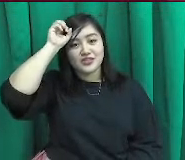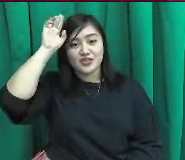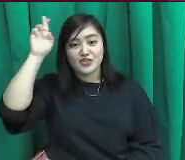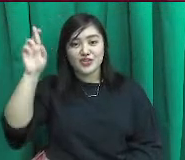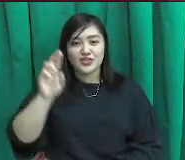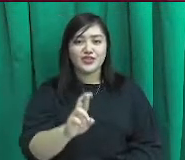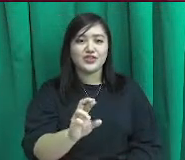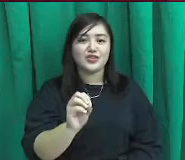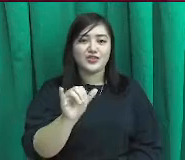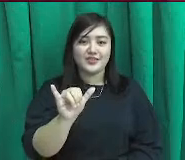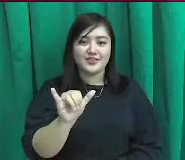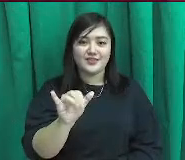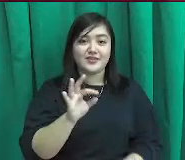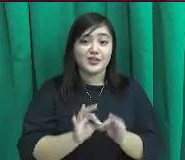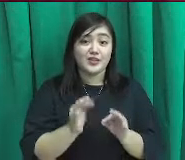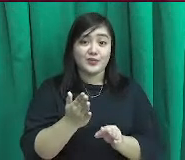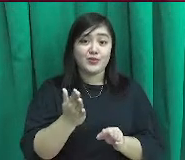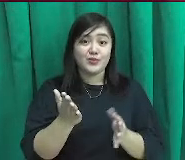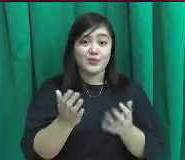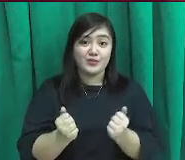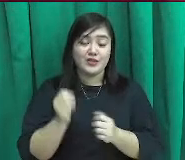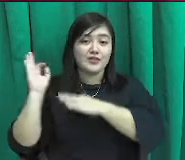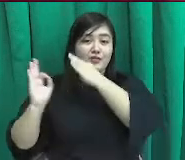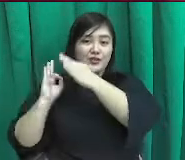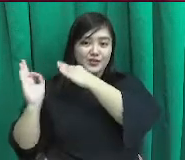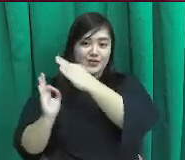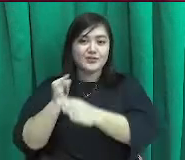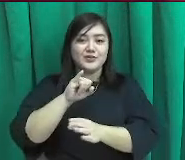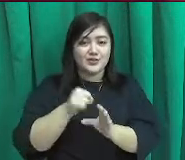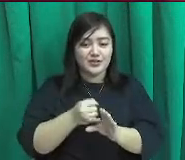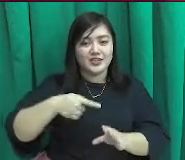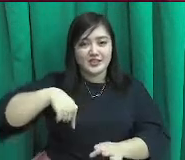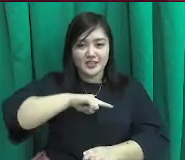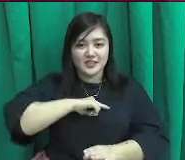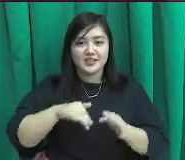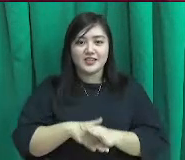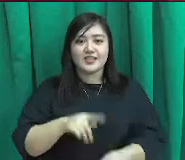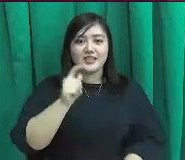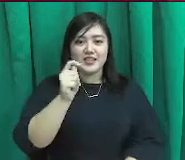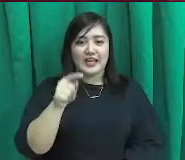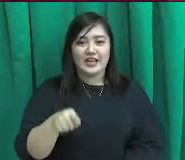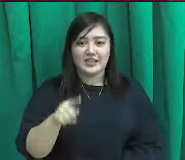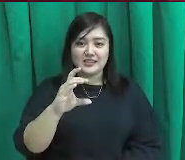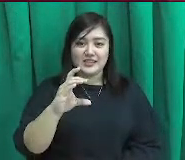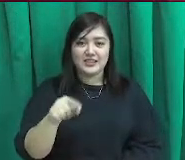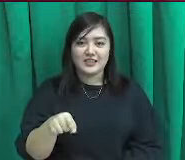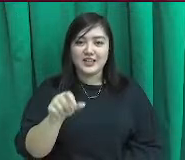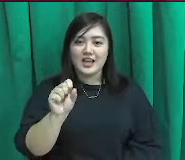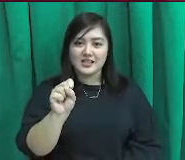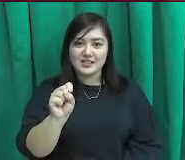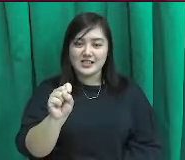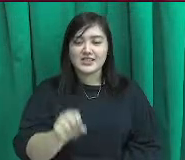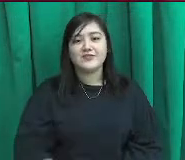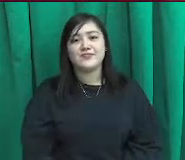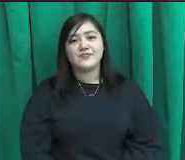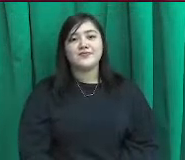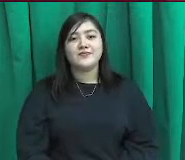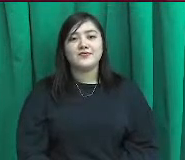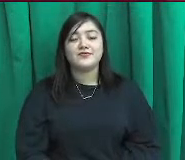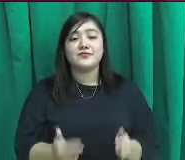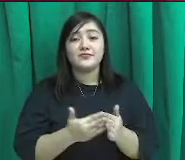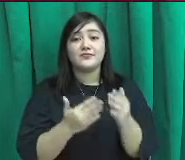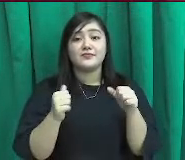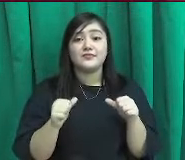fellowship with us, join us on the only show during the curfew hour, The Curfew Show. Alright? So again, inulit ko po mga kapatid, patuloy